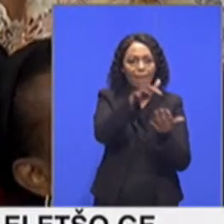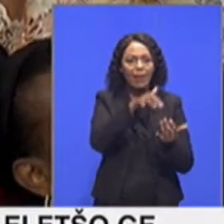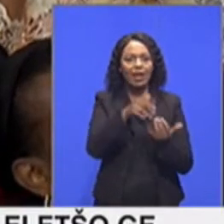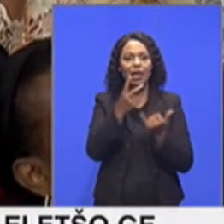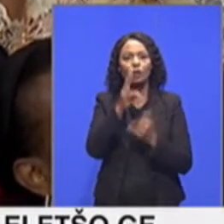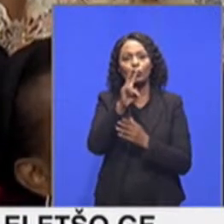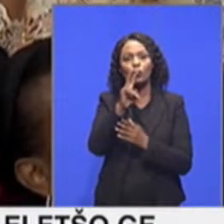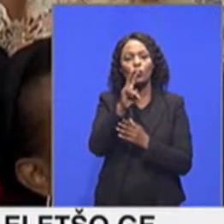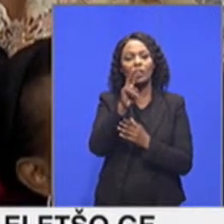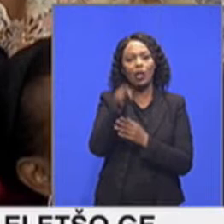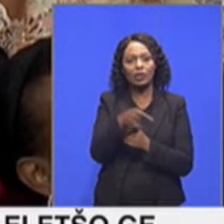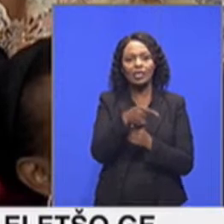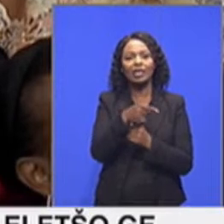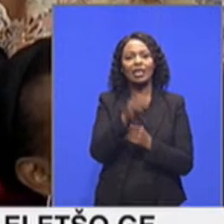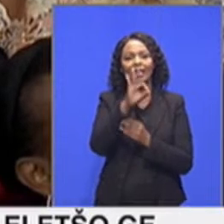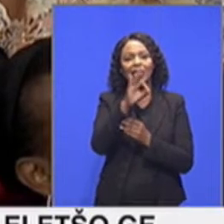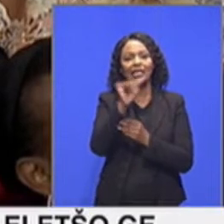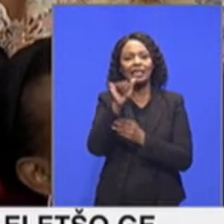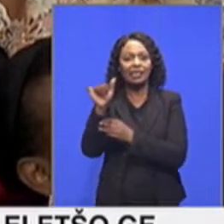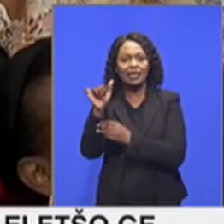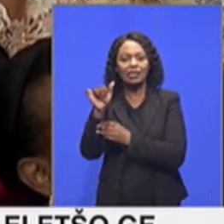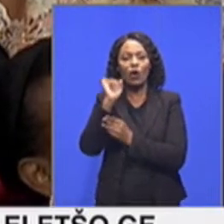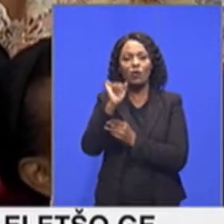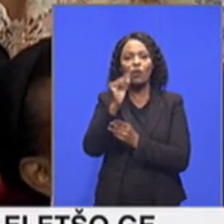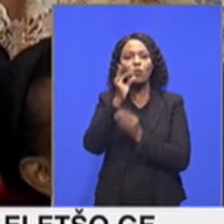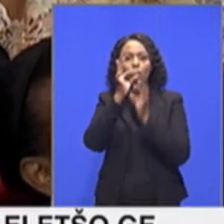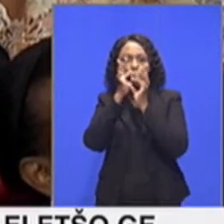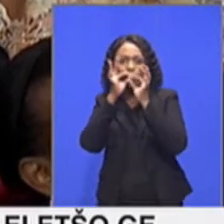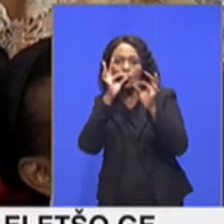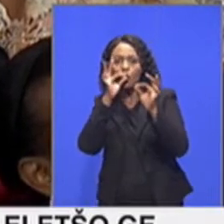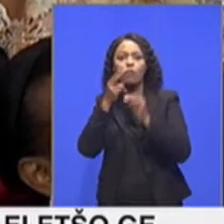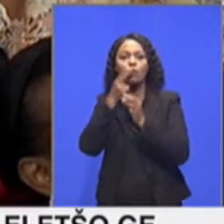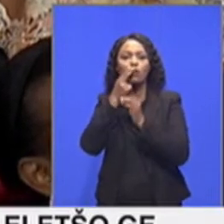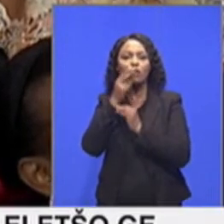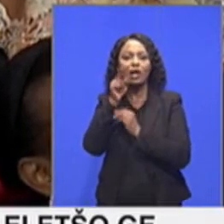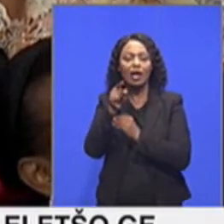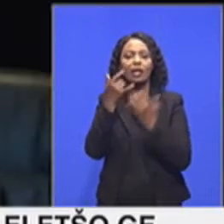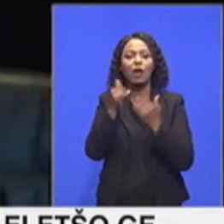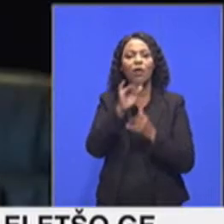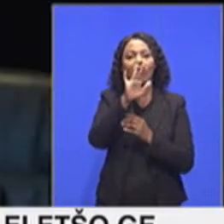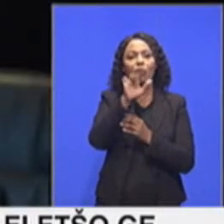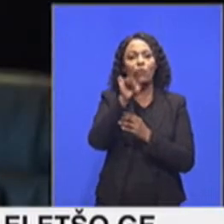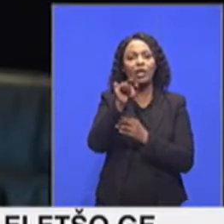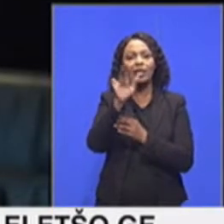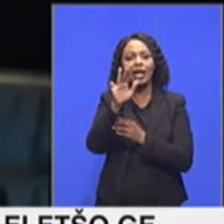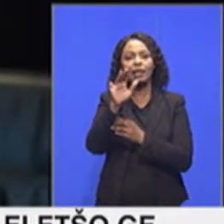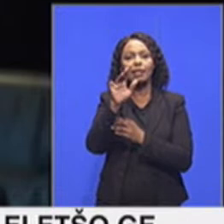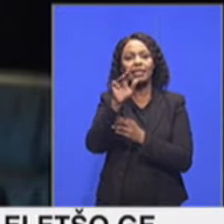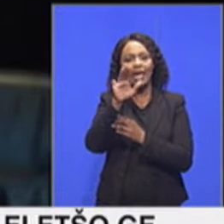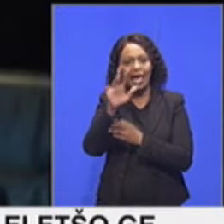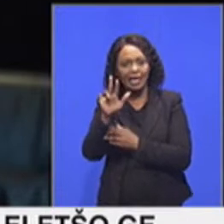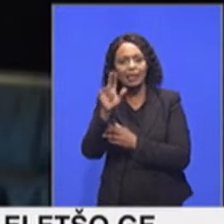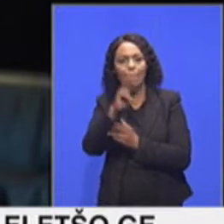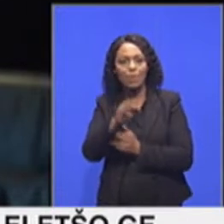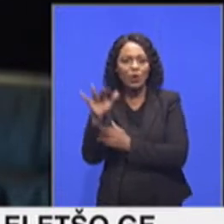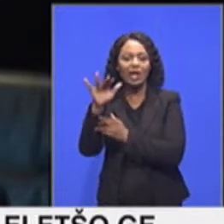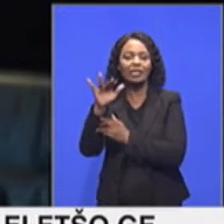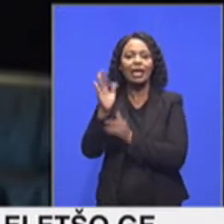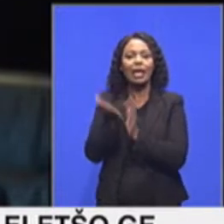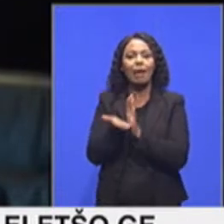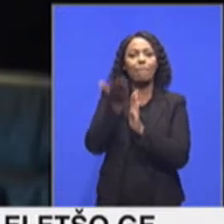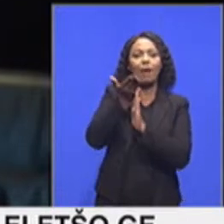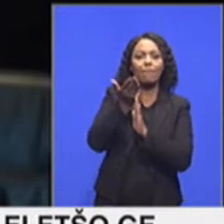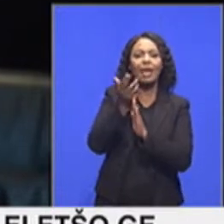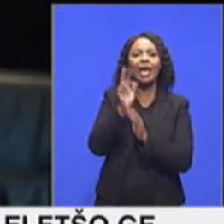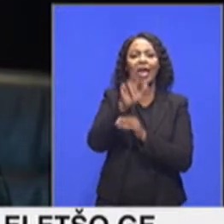seizures of cigarette and tobacco products to the value of 598.8 million. An additional 18 billion worth